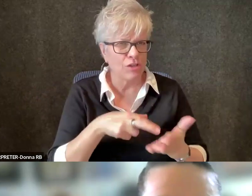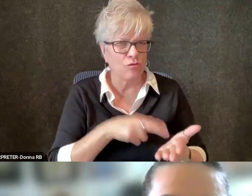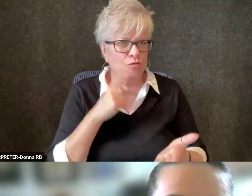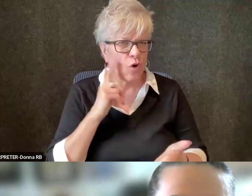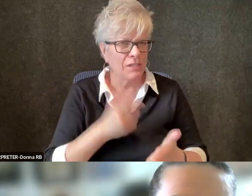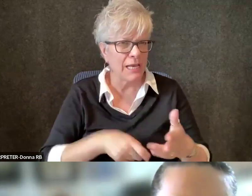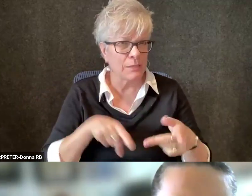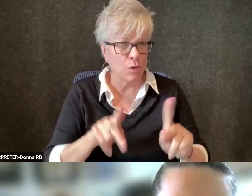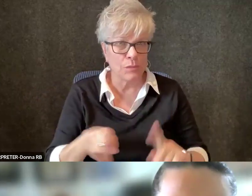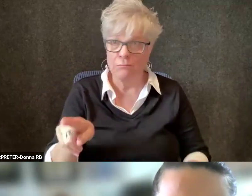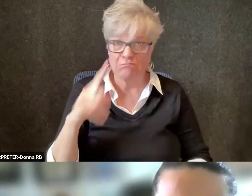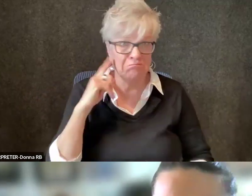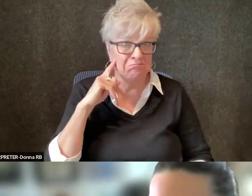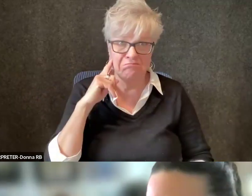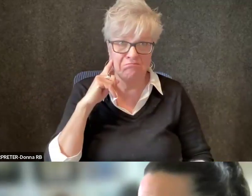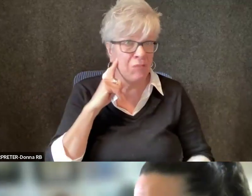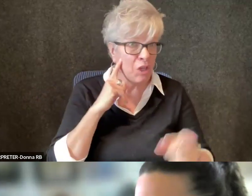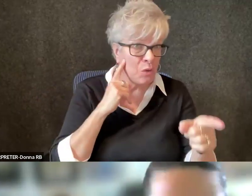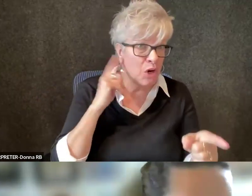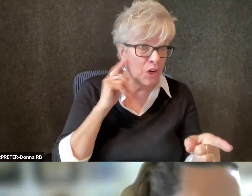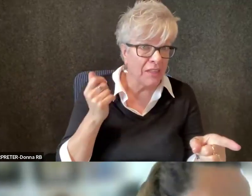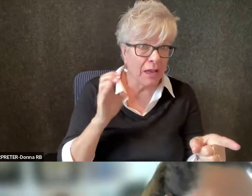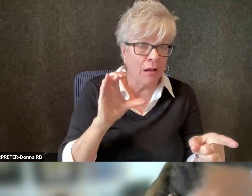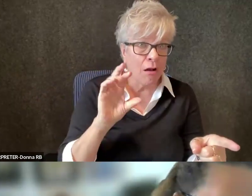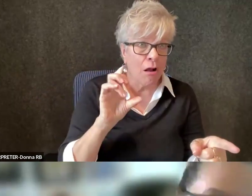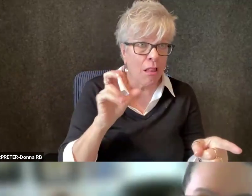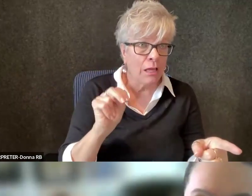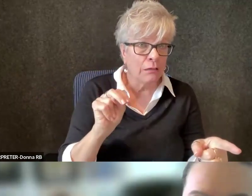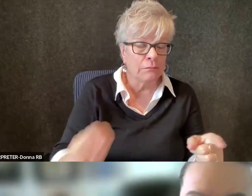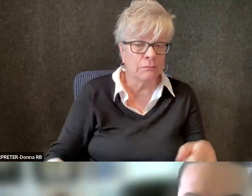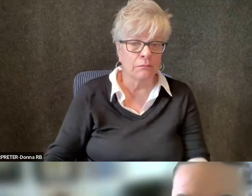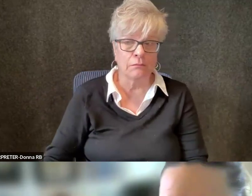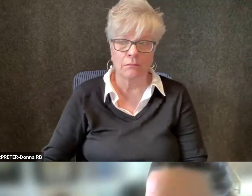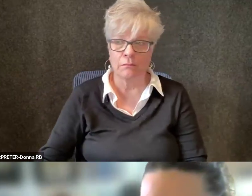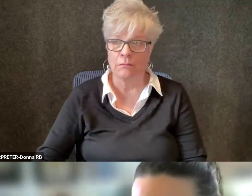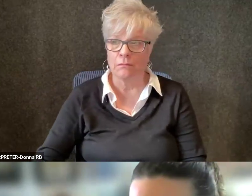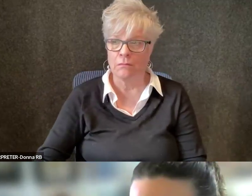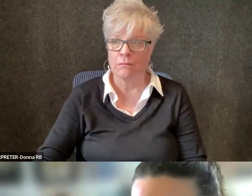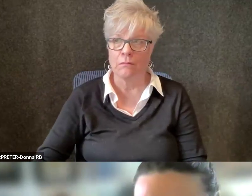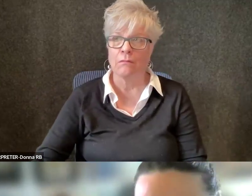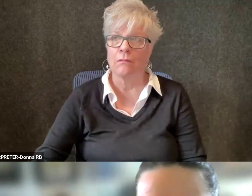I've not heard anything. Have you heard anything, Carlin, on that?